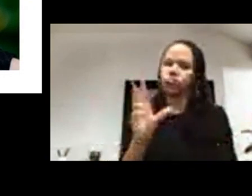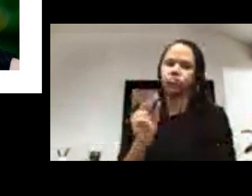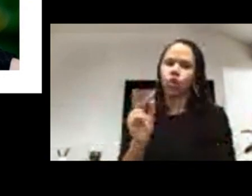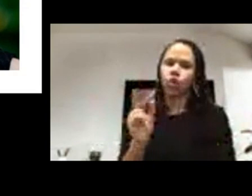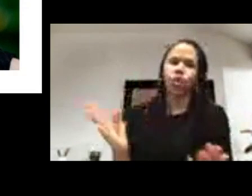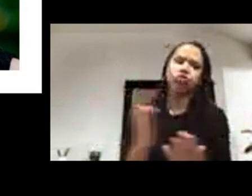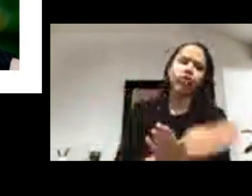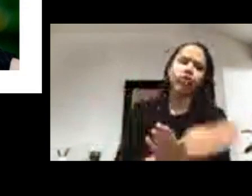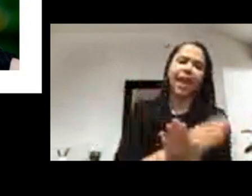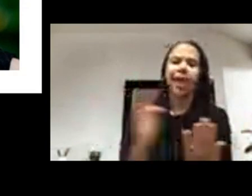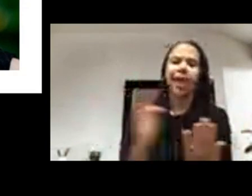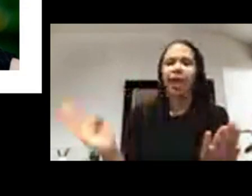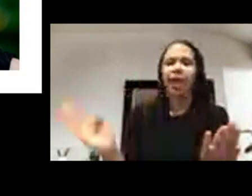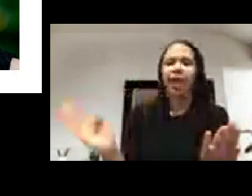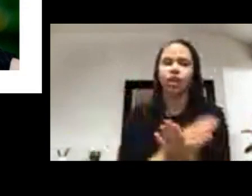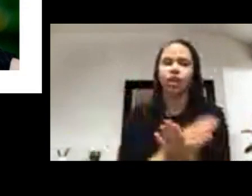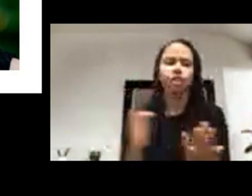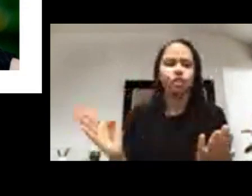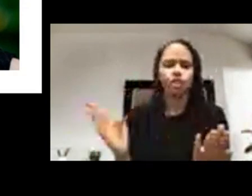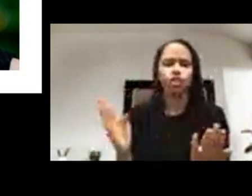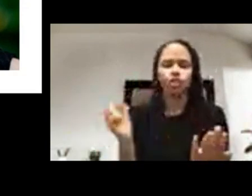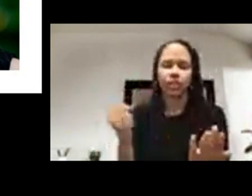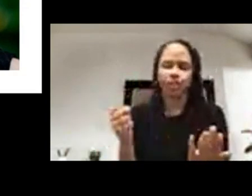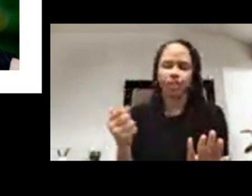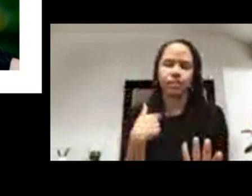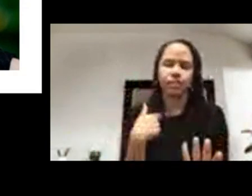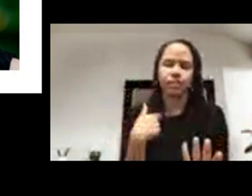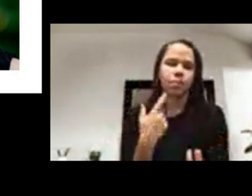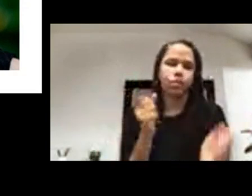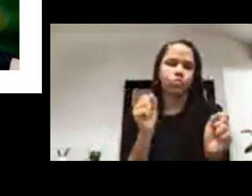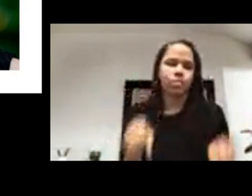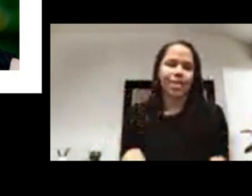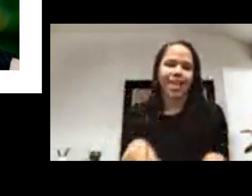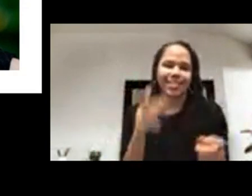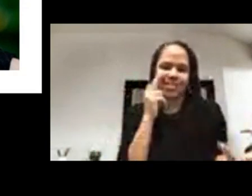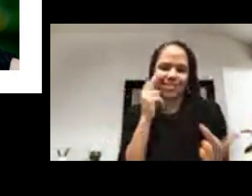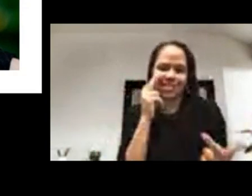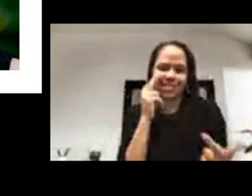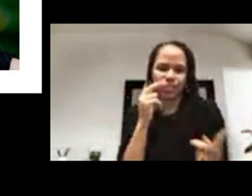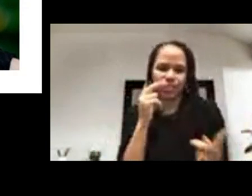preferences, but these tend to be fairly noticeable to neurotypical people.